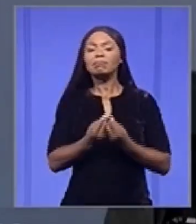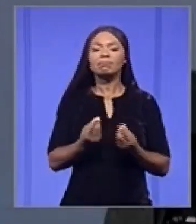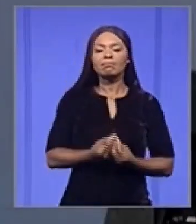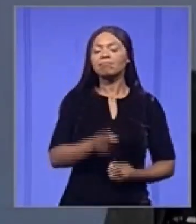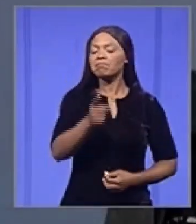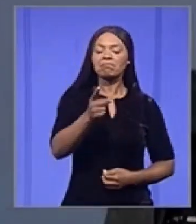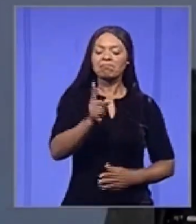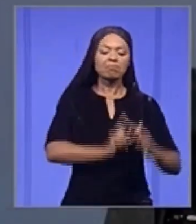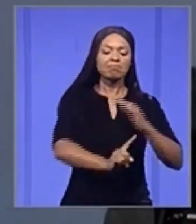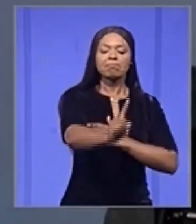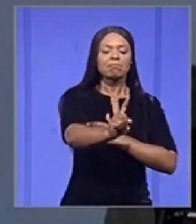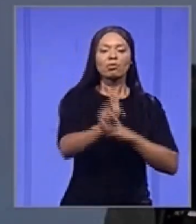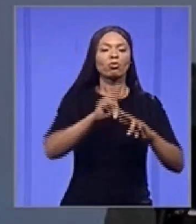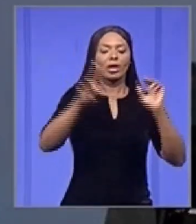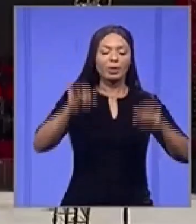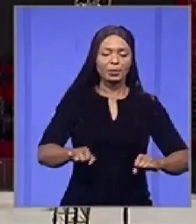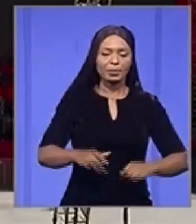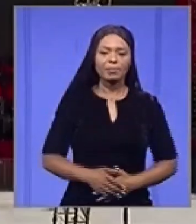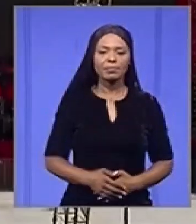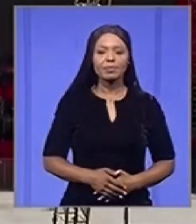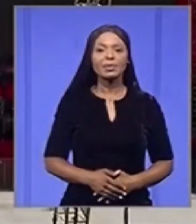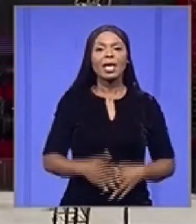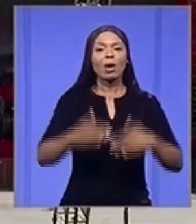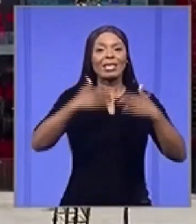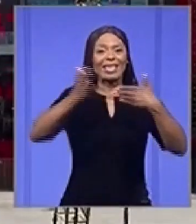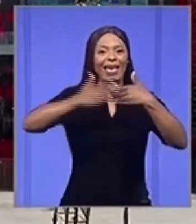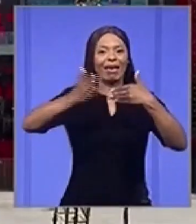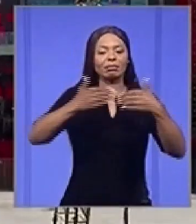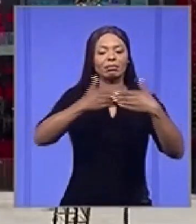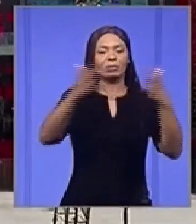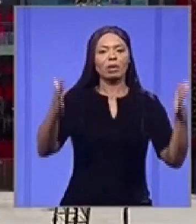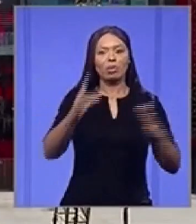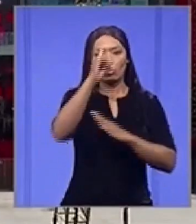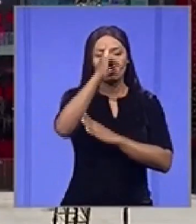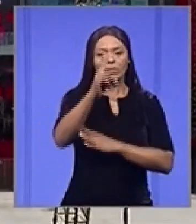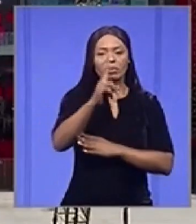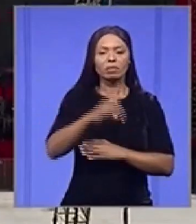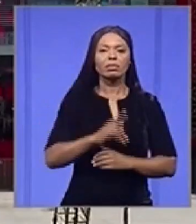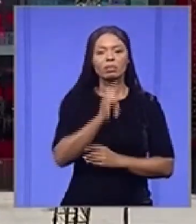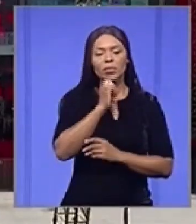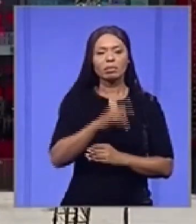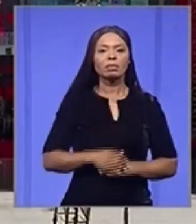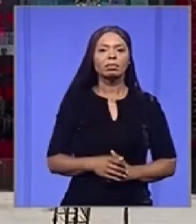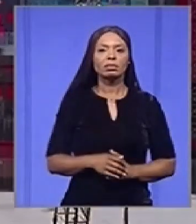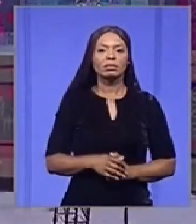Dikgoro di solofetswe go bula ka ura ya borobongwe mo mosong.